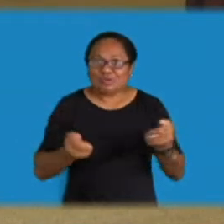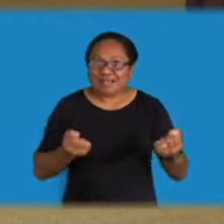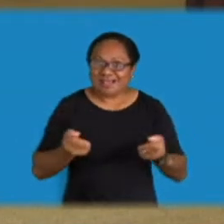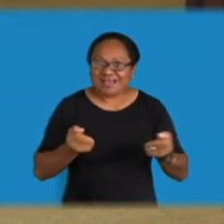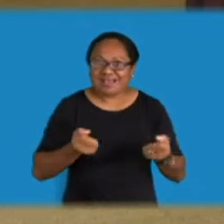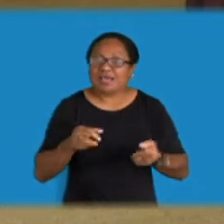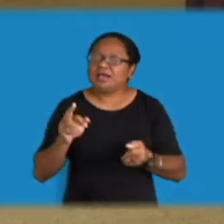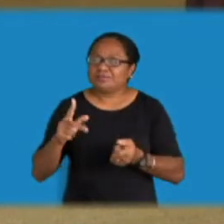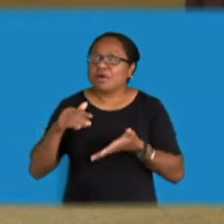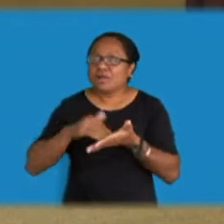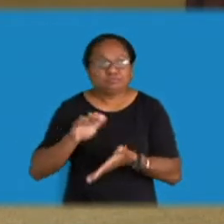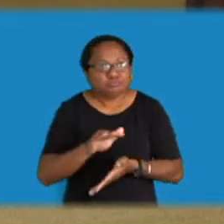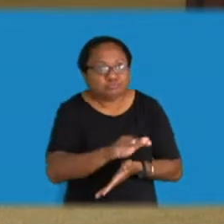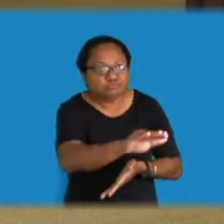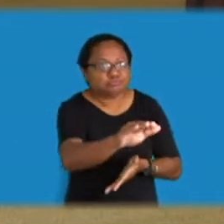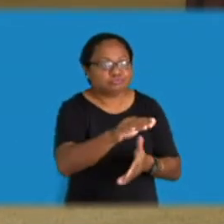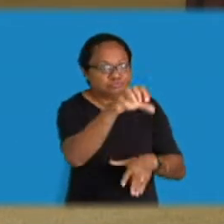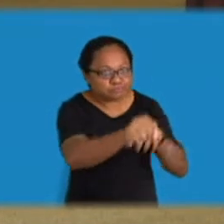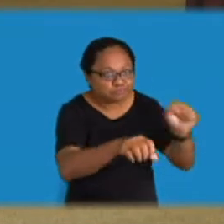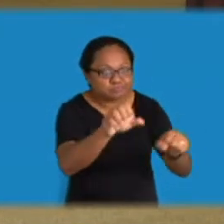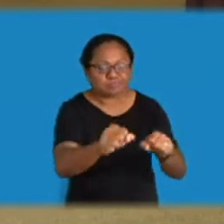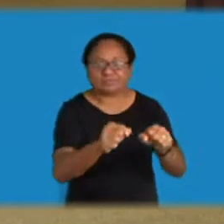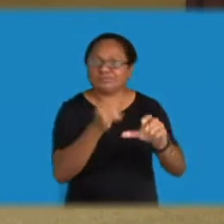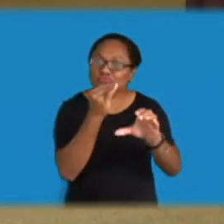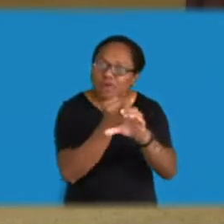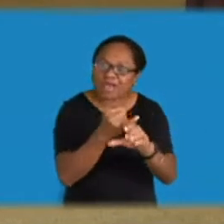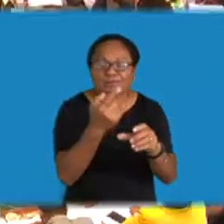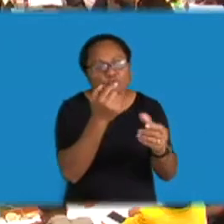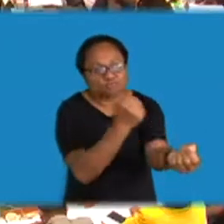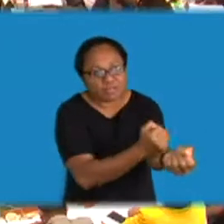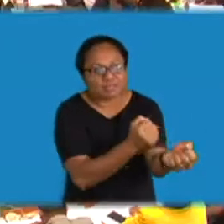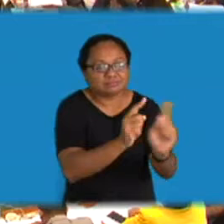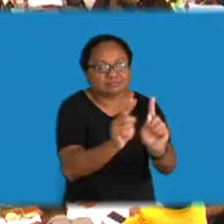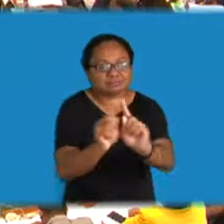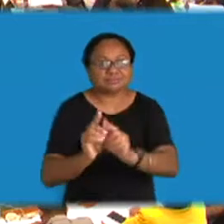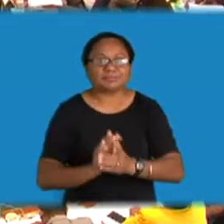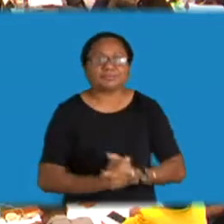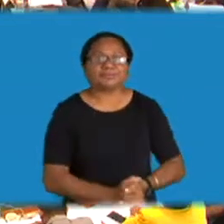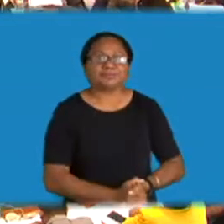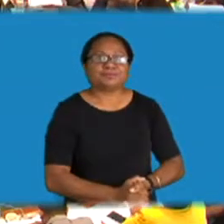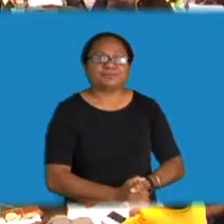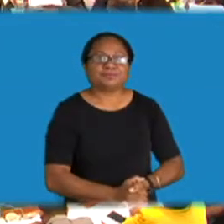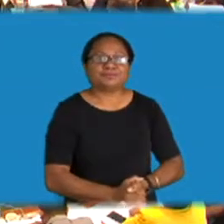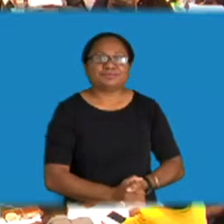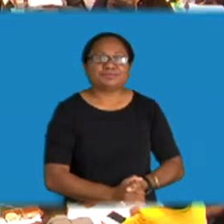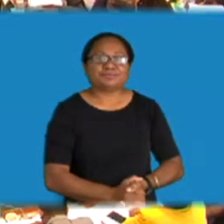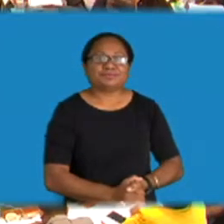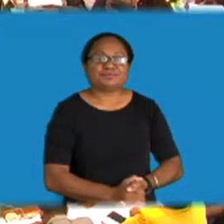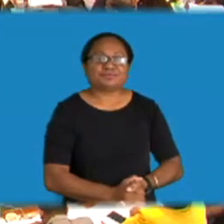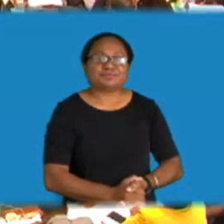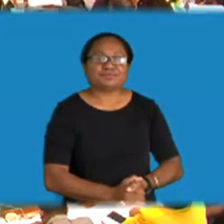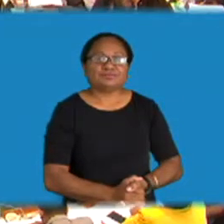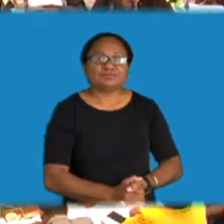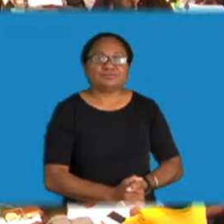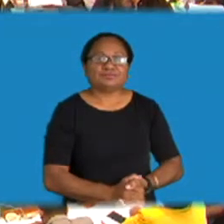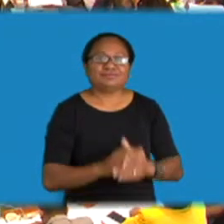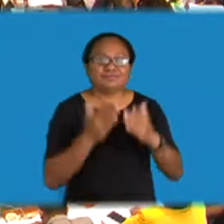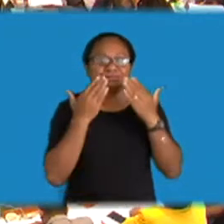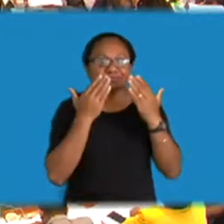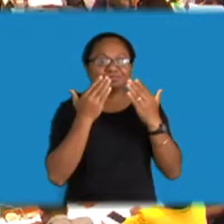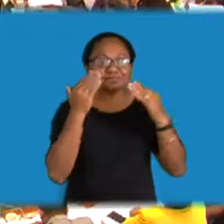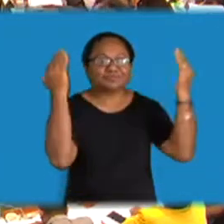for them to combat crime. Thank you. Thank you. Honorable Dulaki. Thank you, Madam